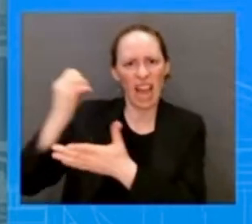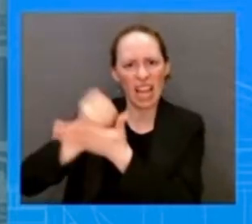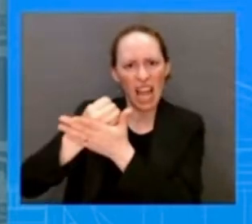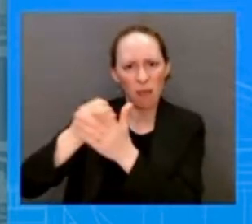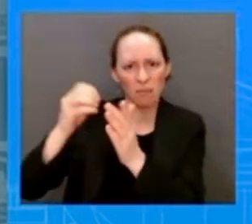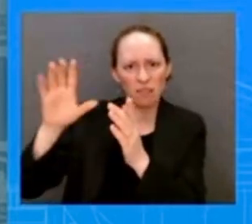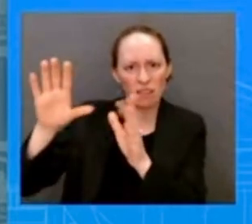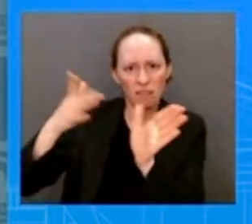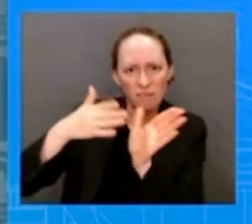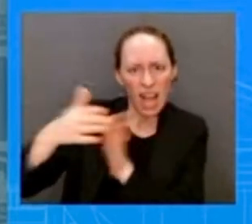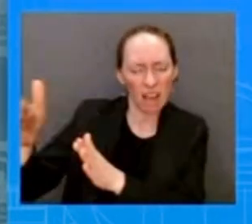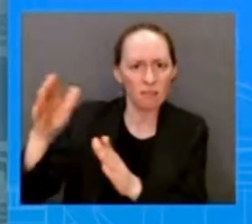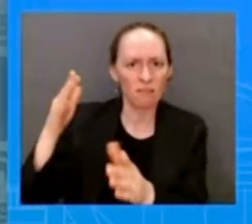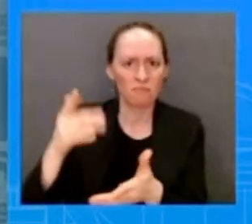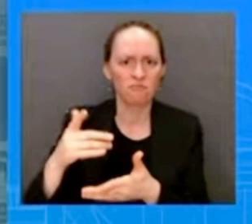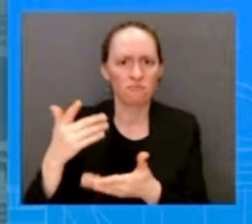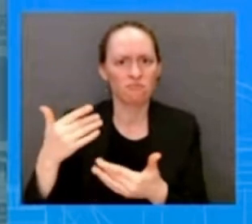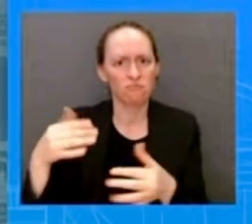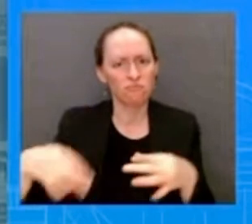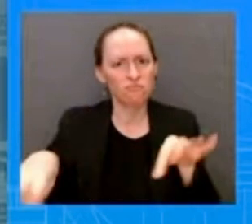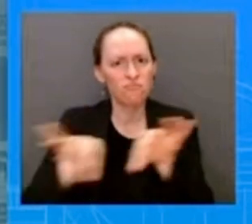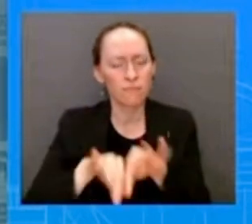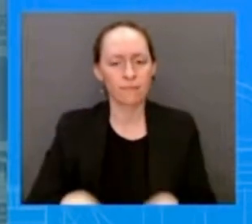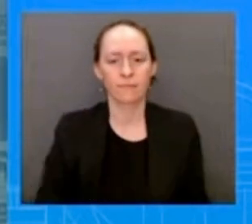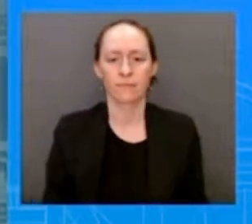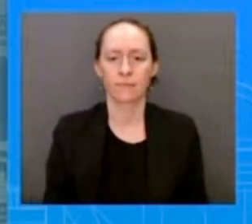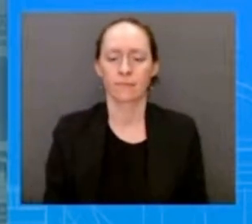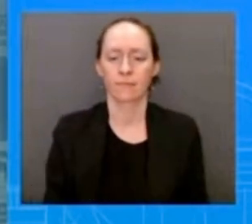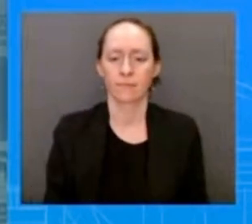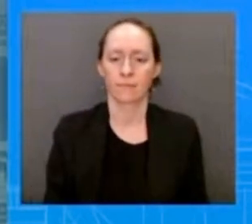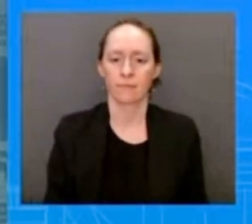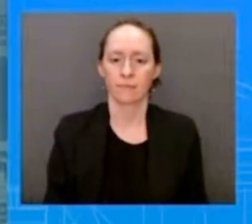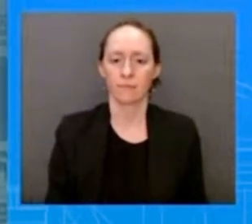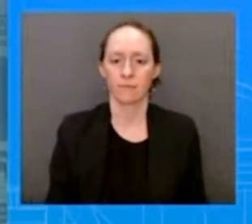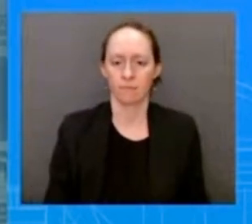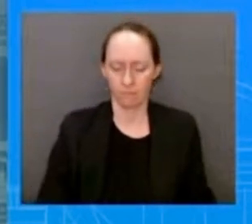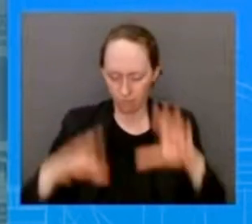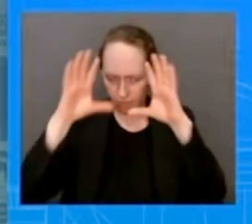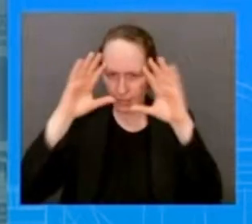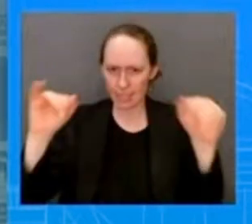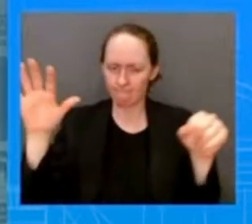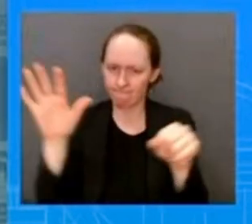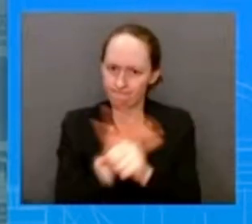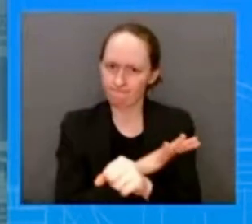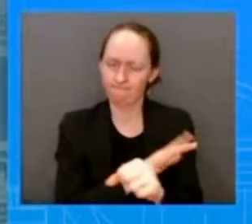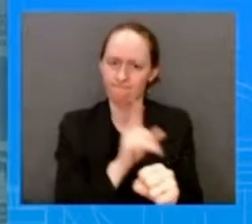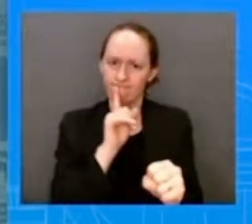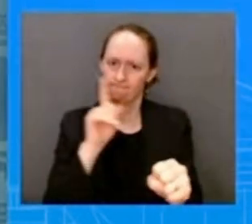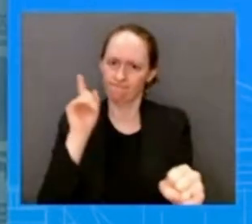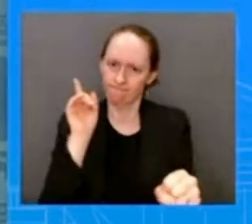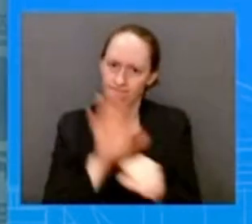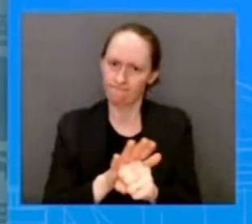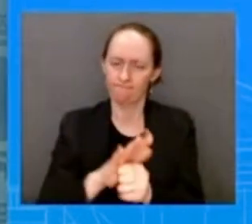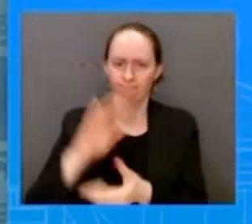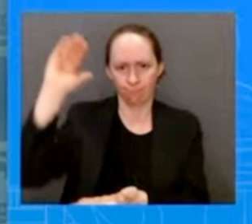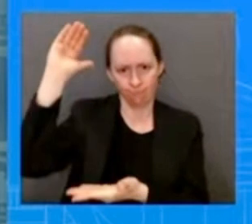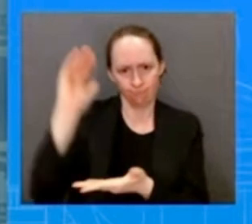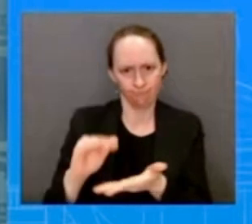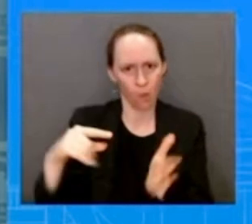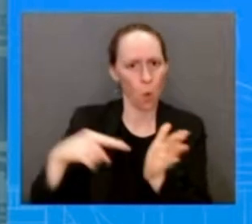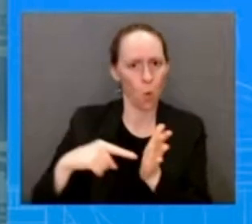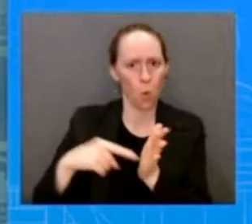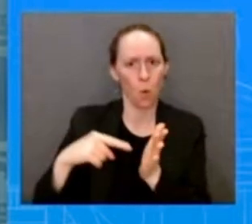Again, the president is committed for the next 10 years to do to bring down the deficit by $2 trillion. And so that is the commitment that this president's going to